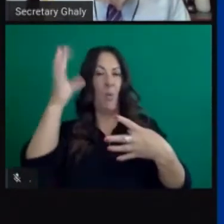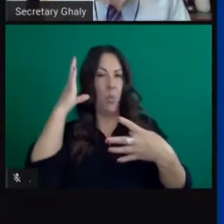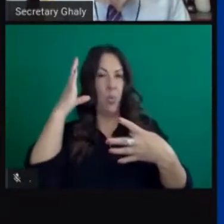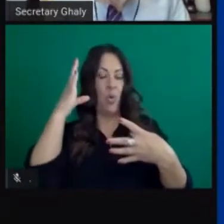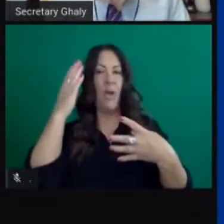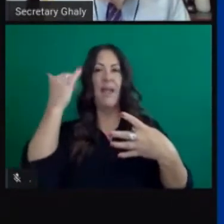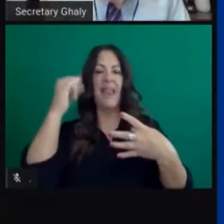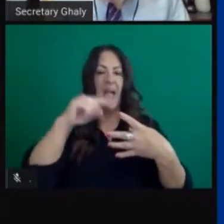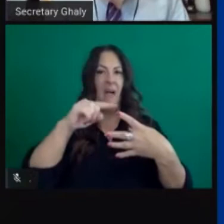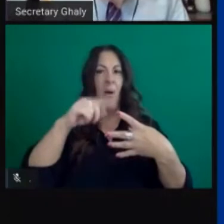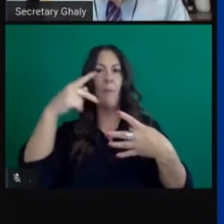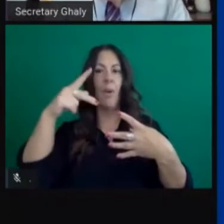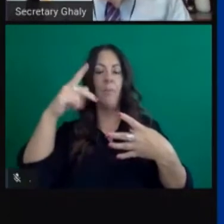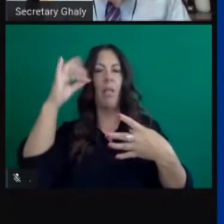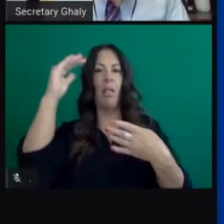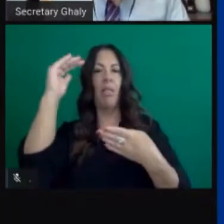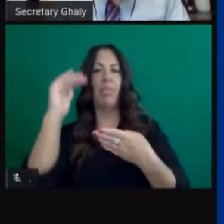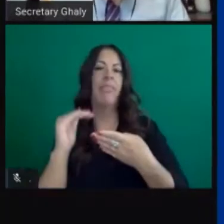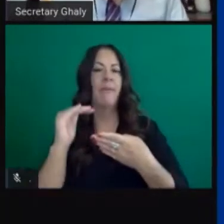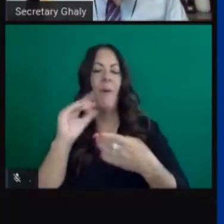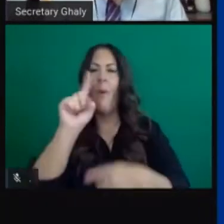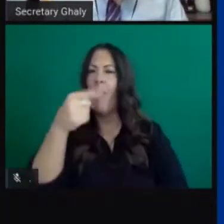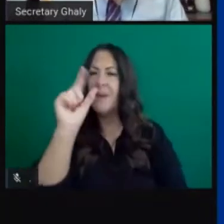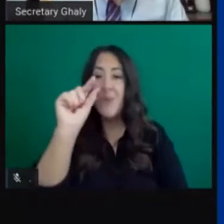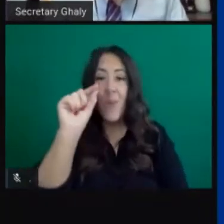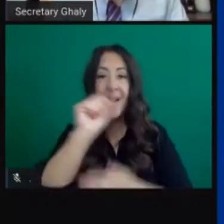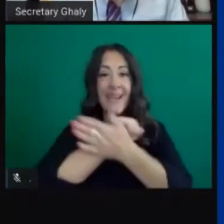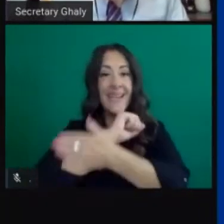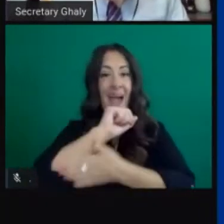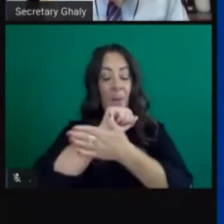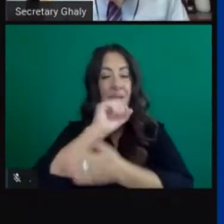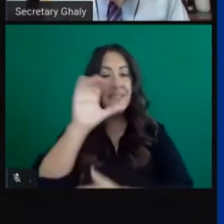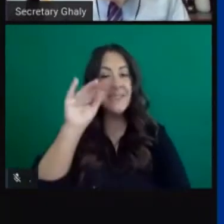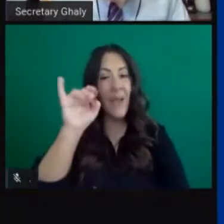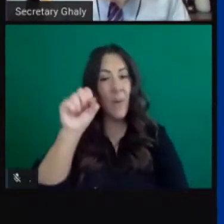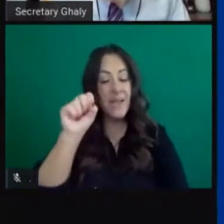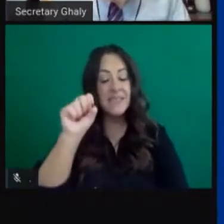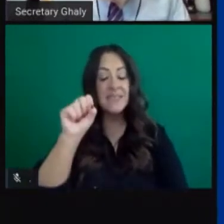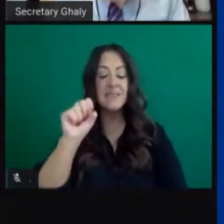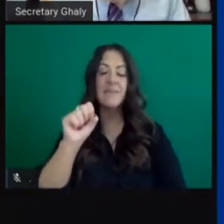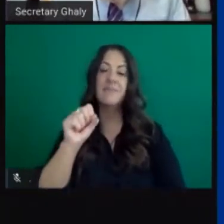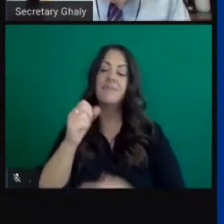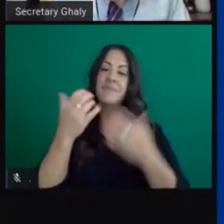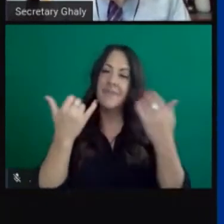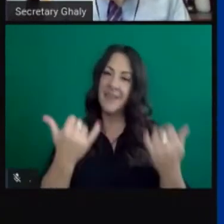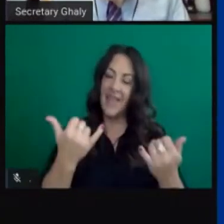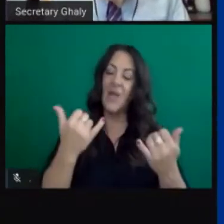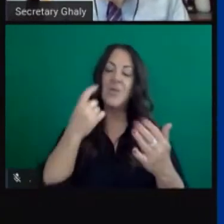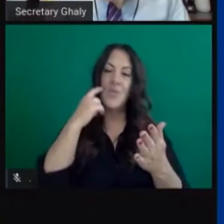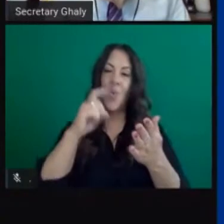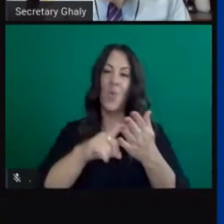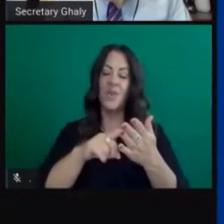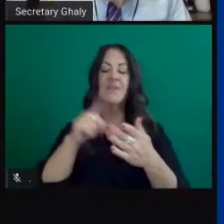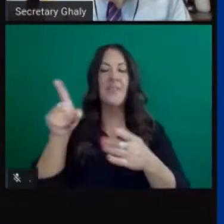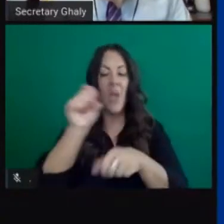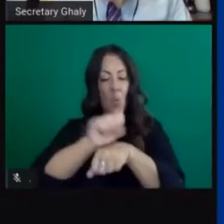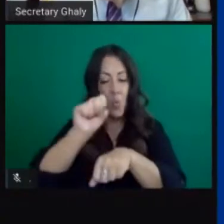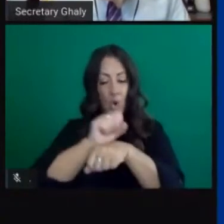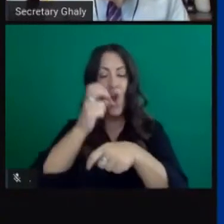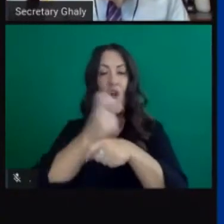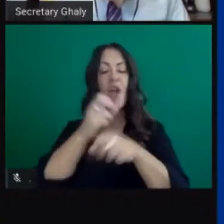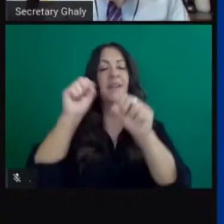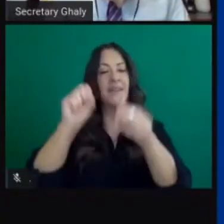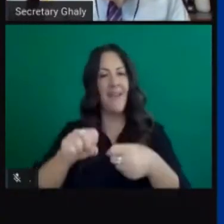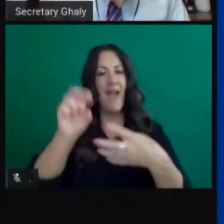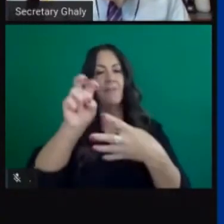than 20. And so we've seen a number of those counties that started in widespread move to at least substantial, and some